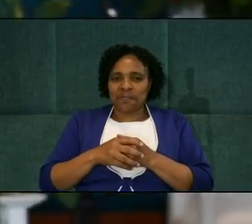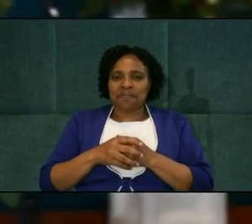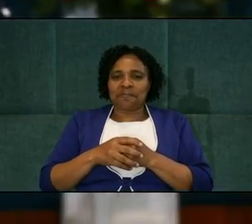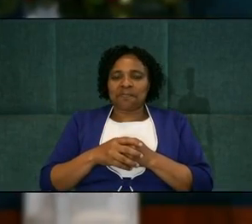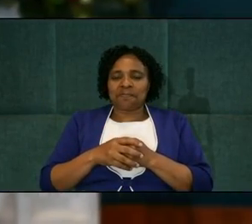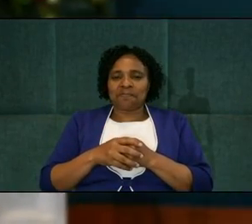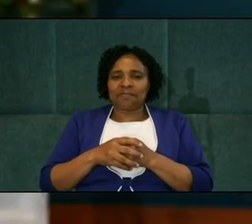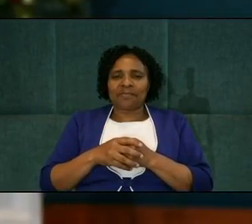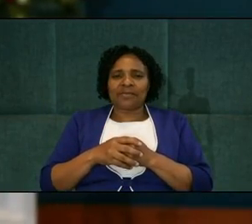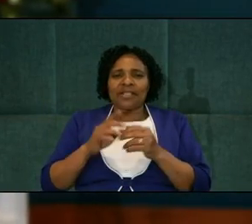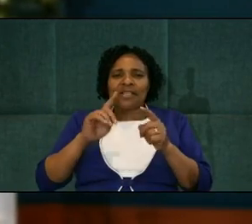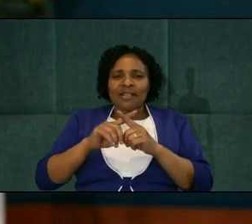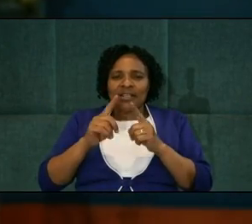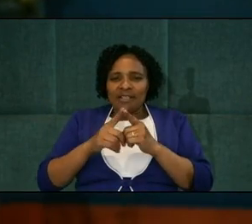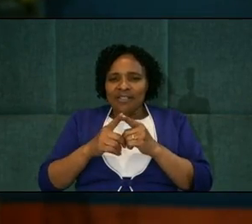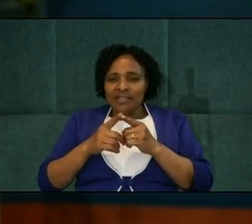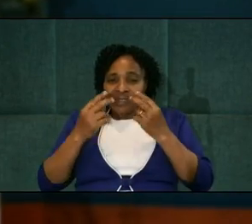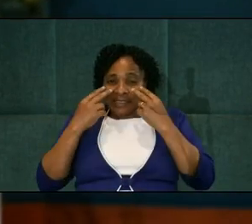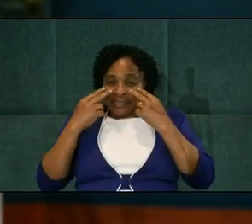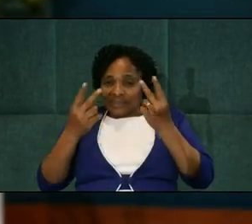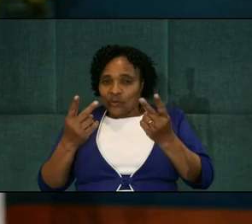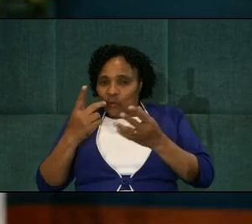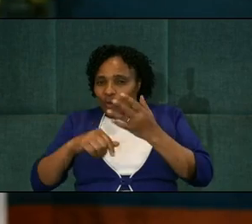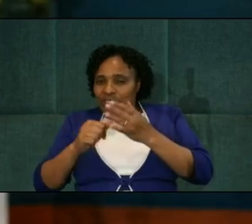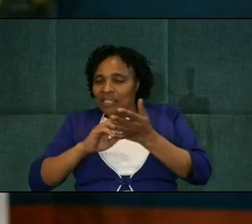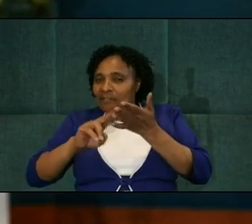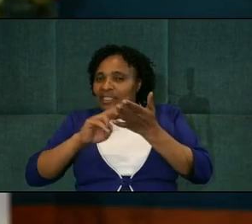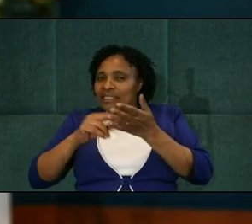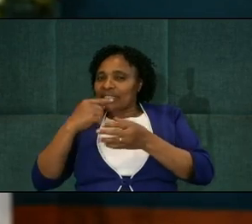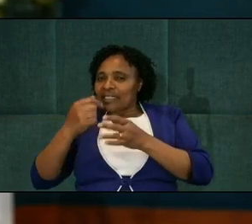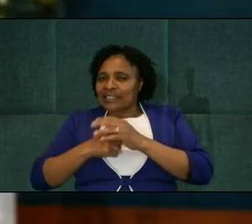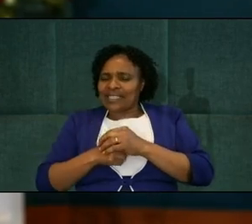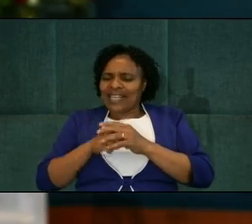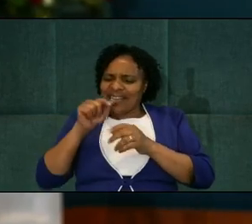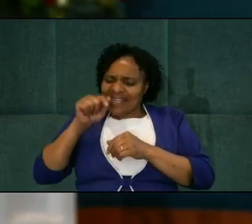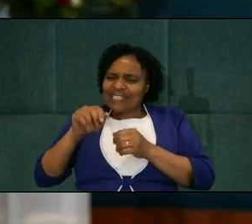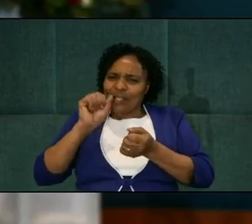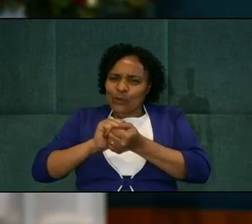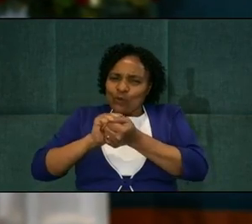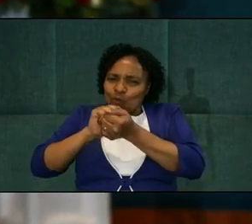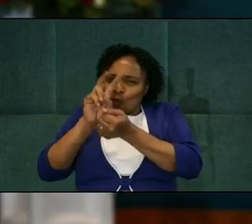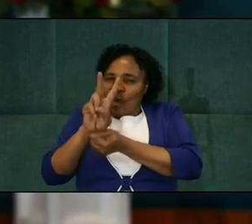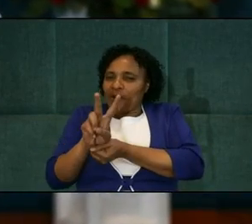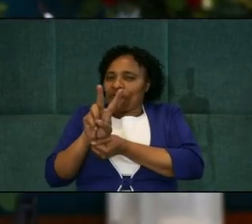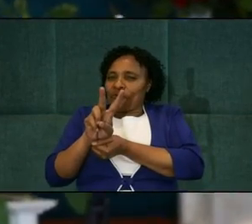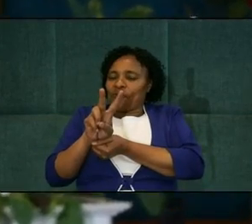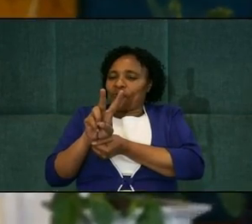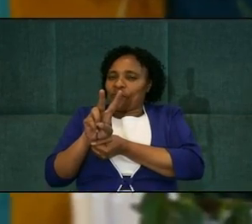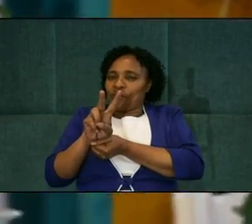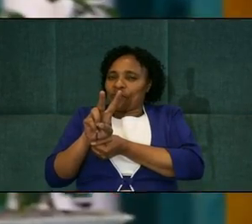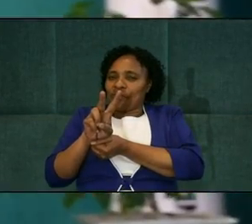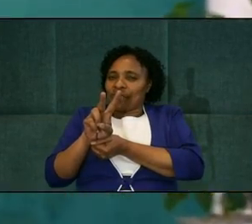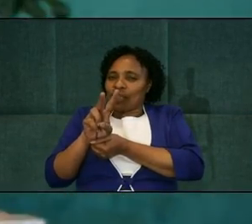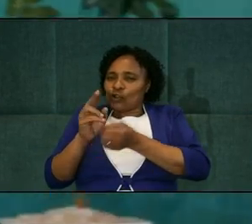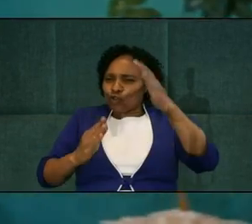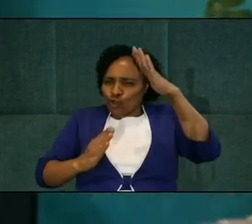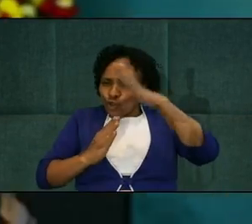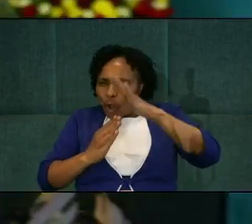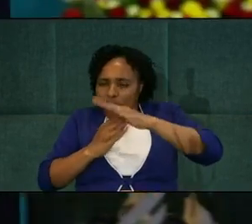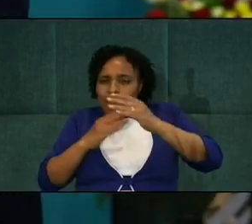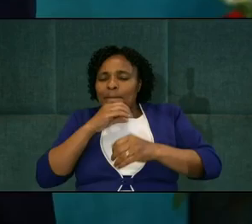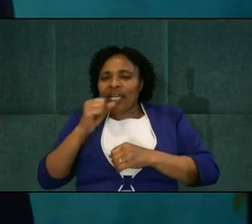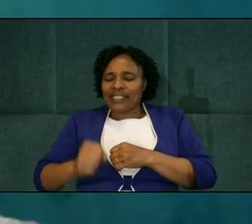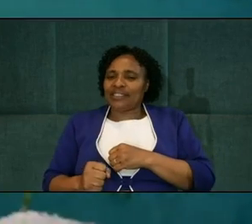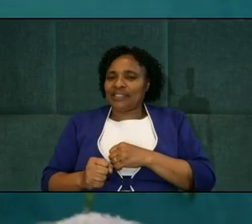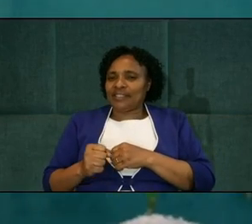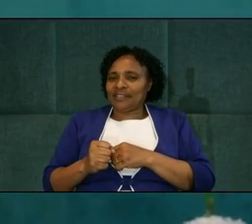Let's go verse 32. And they get, look at what the text says. And these 12, and these elders, well, you'll soon